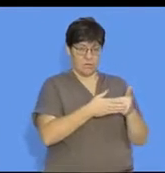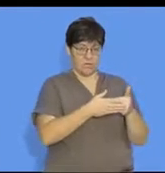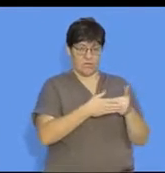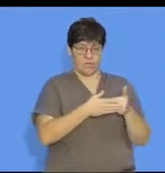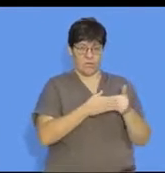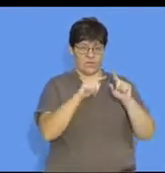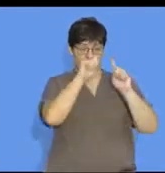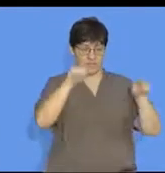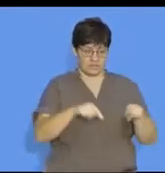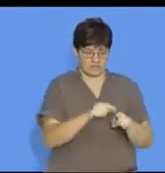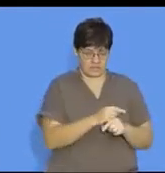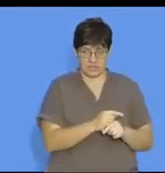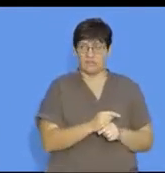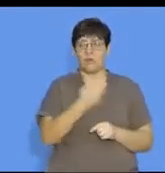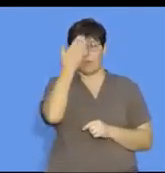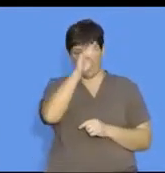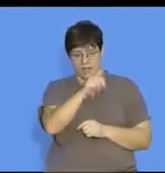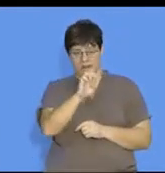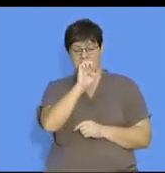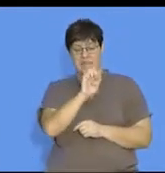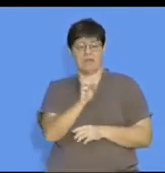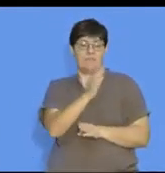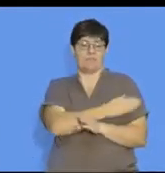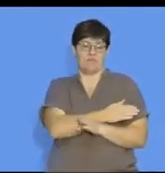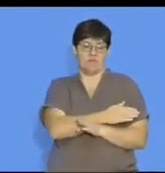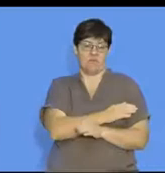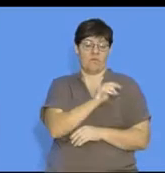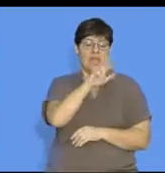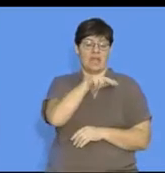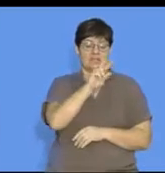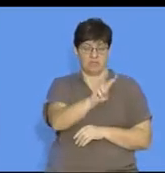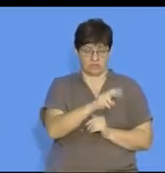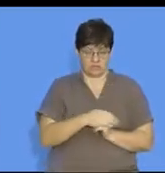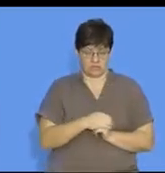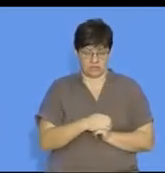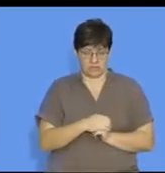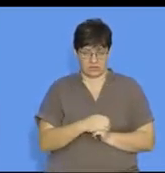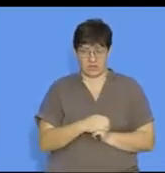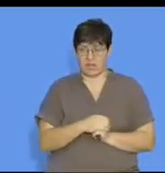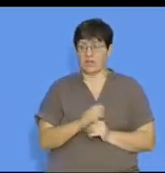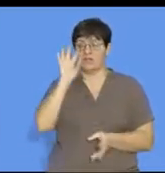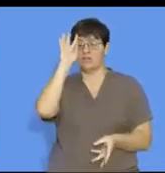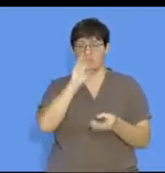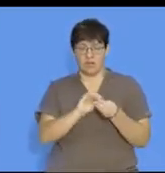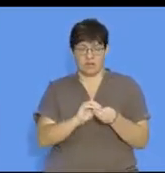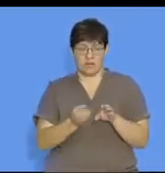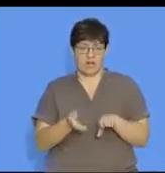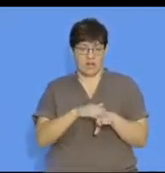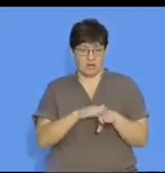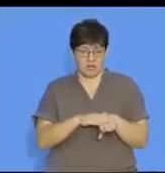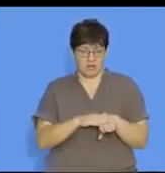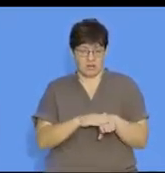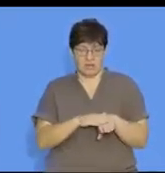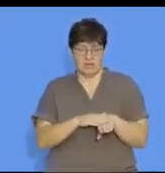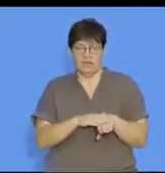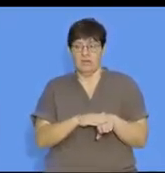we know that our E from the previous reading is 18 volts, okay? And then the total current